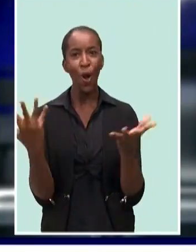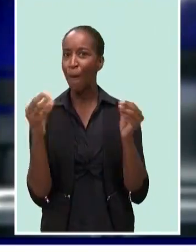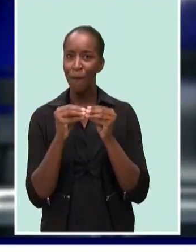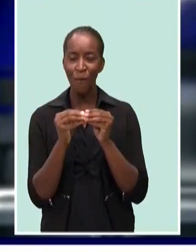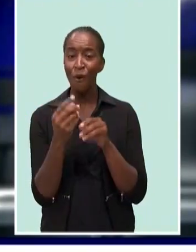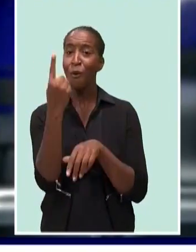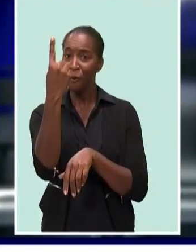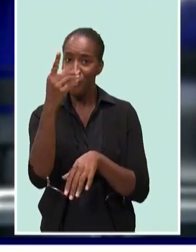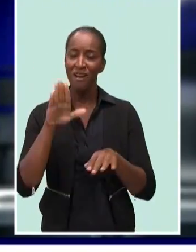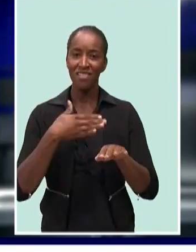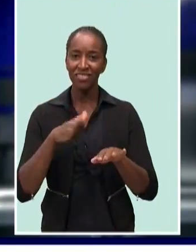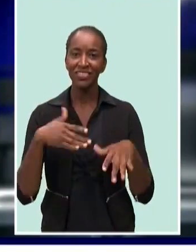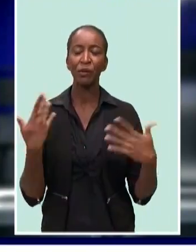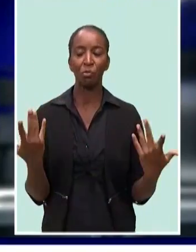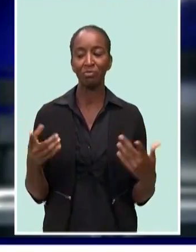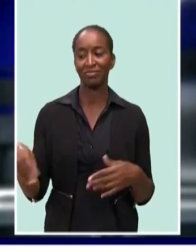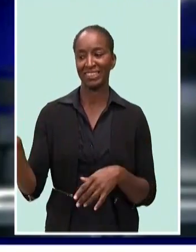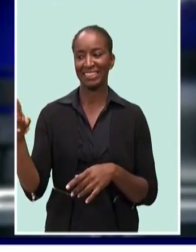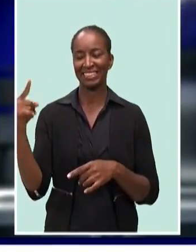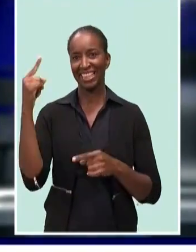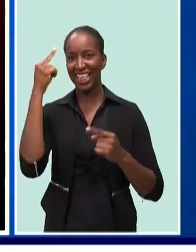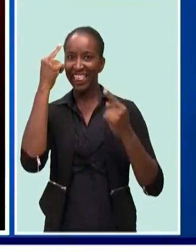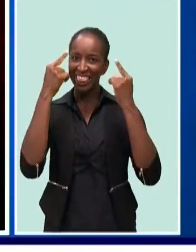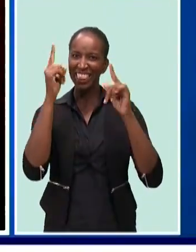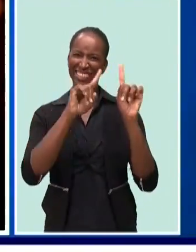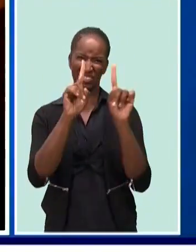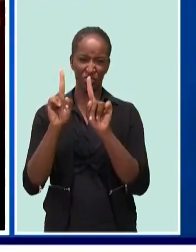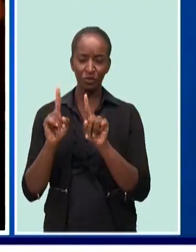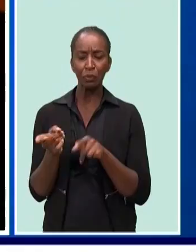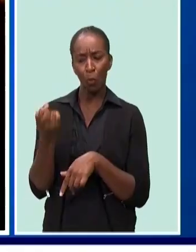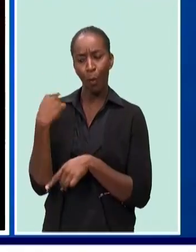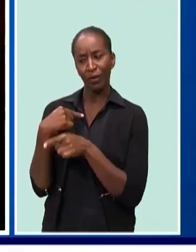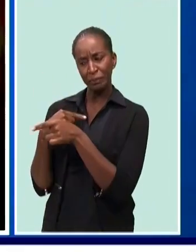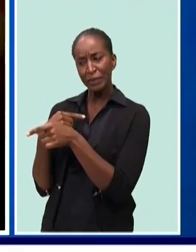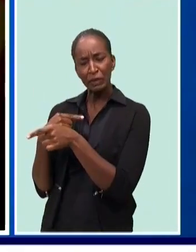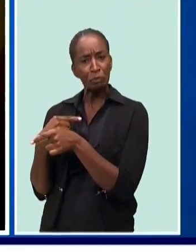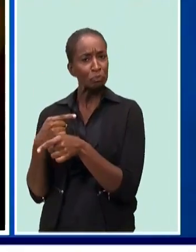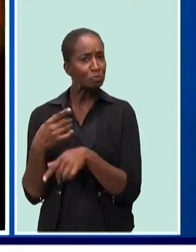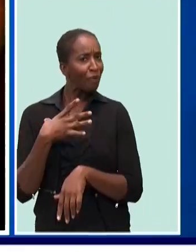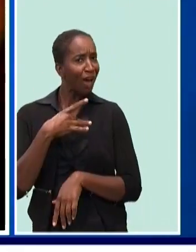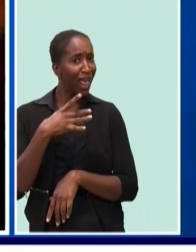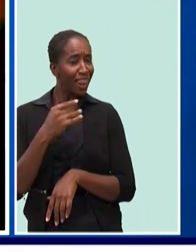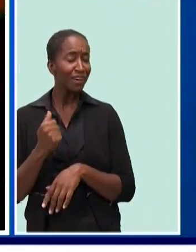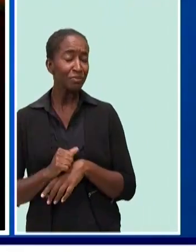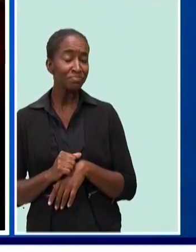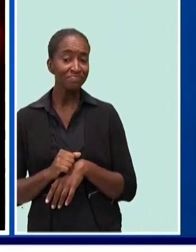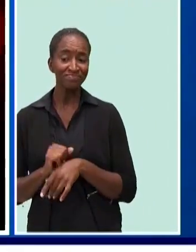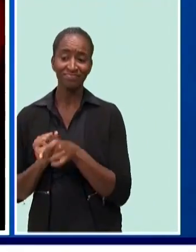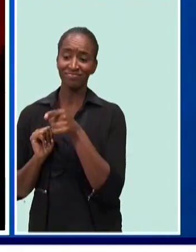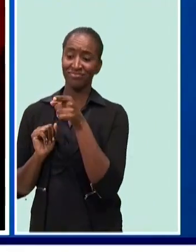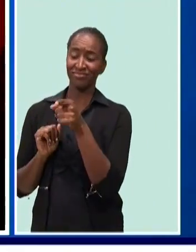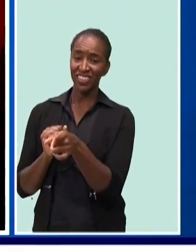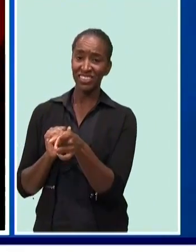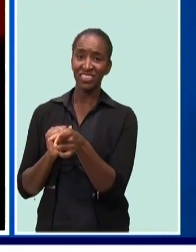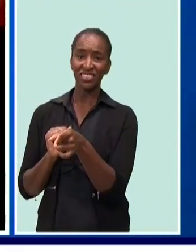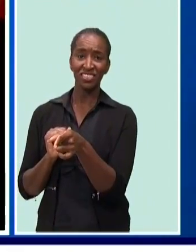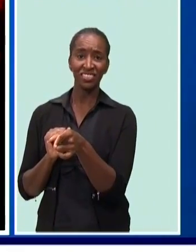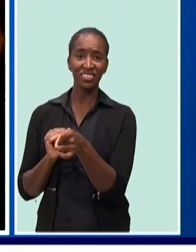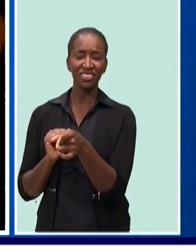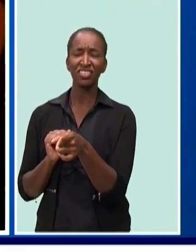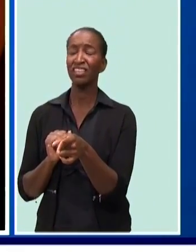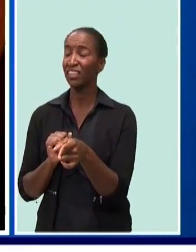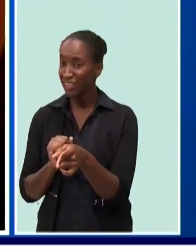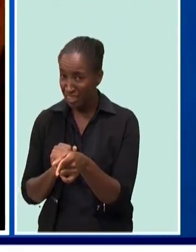finalist Rommel, well, he's saying that he likes it. JC Mears had one word, and here's what she said. She called